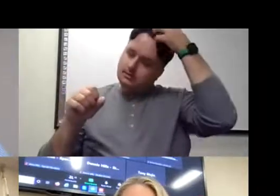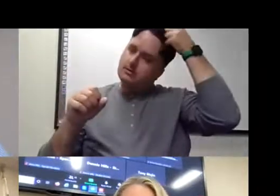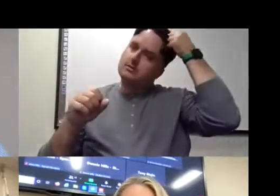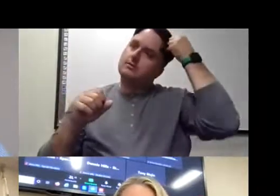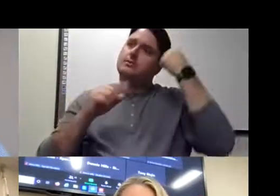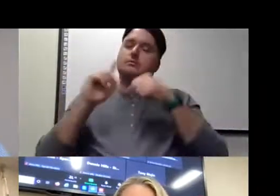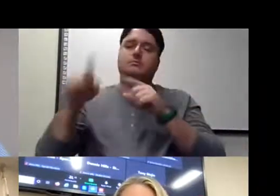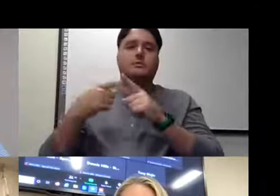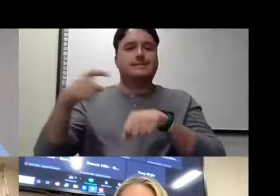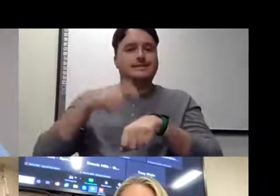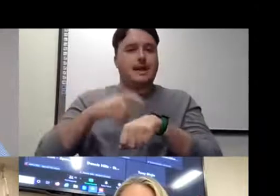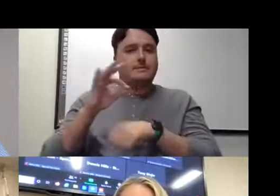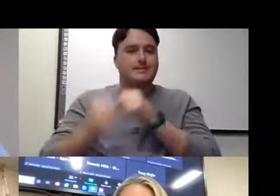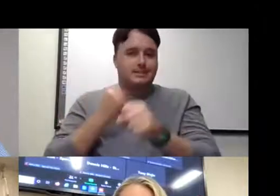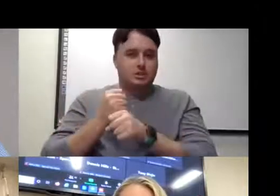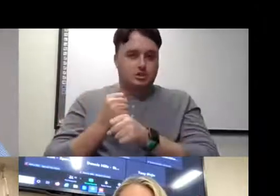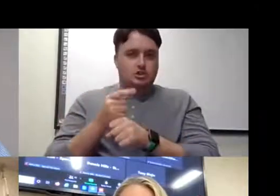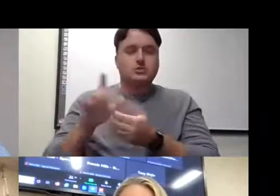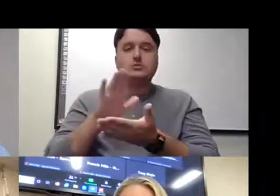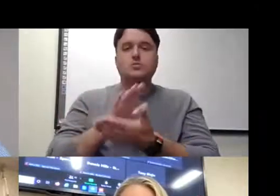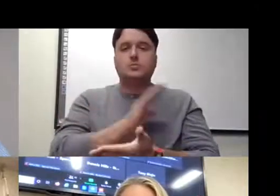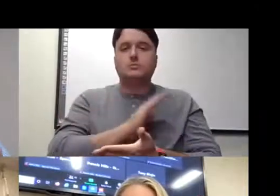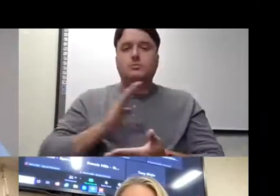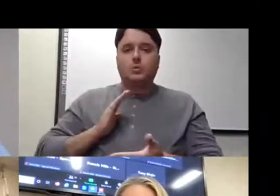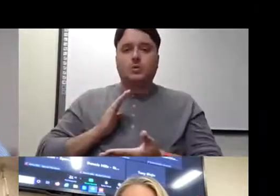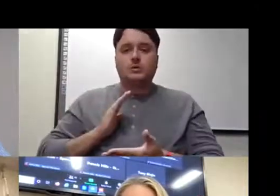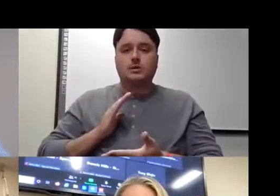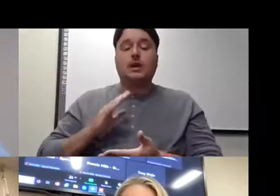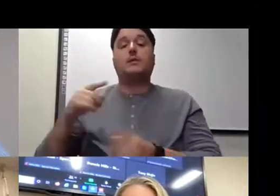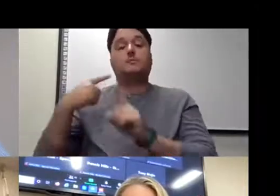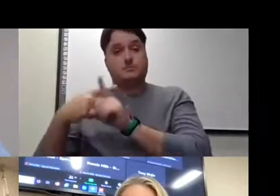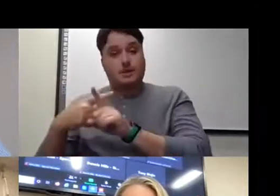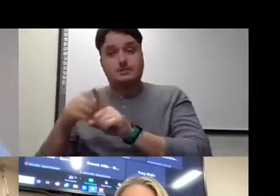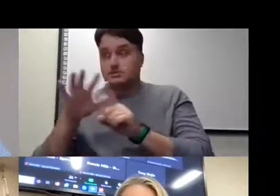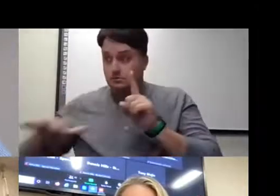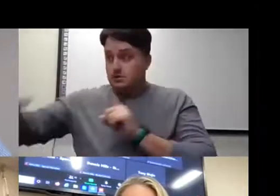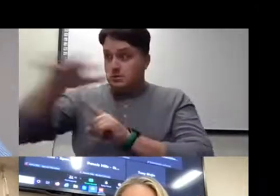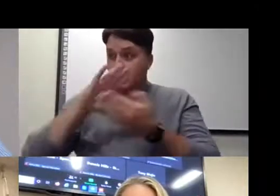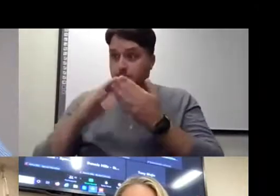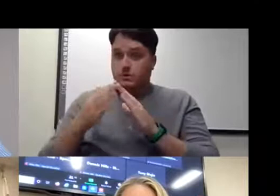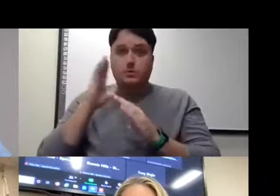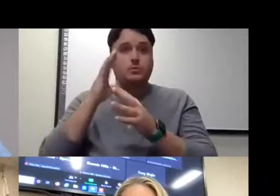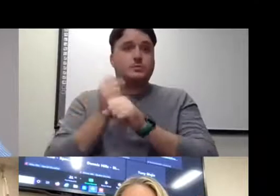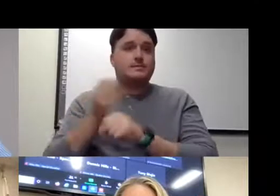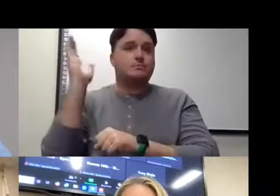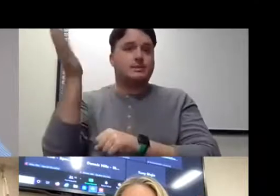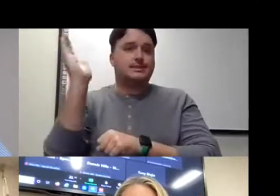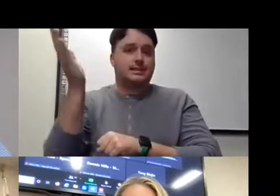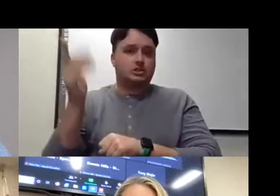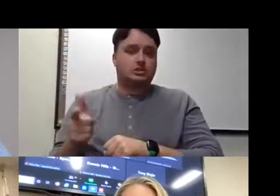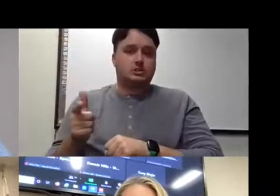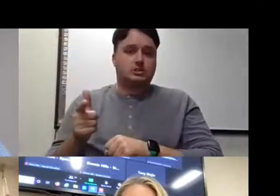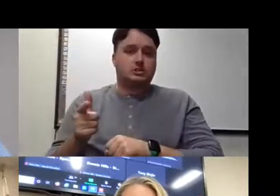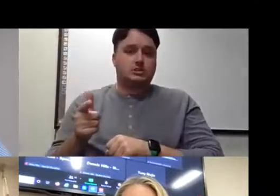of year that the school board, and by extension, the entire community, would receive presentations